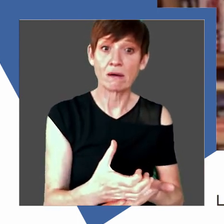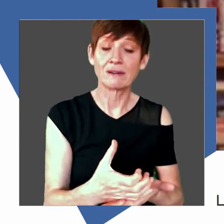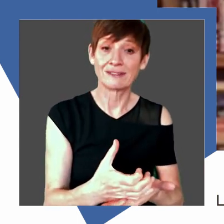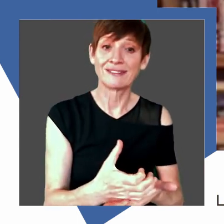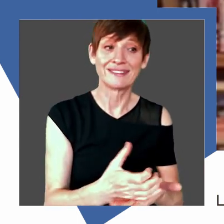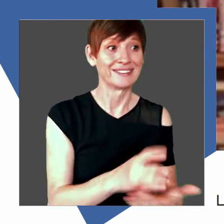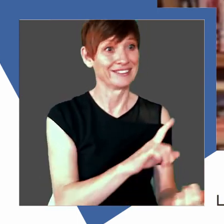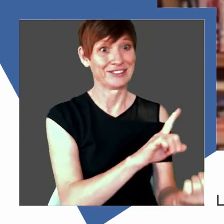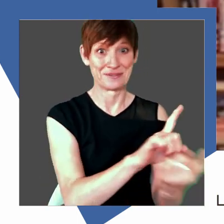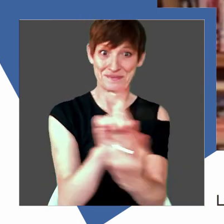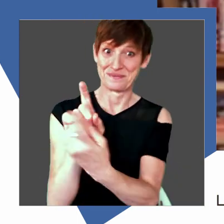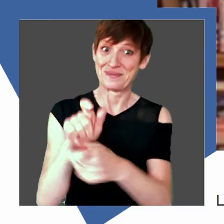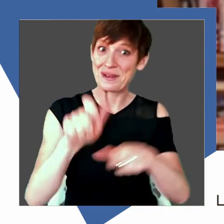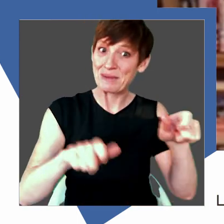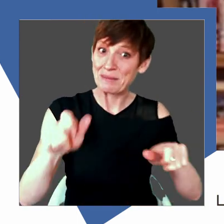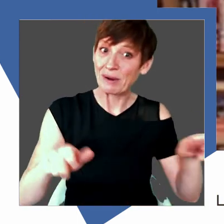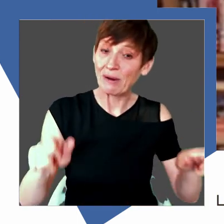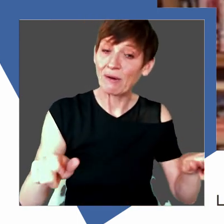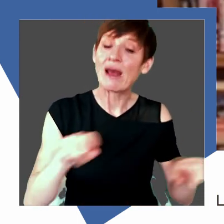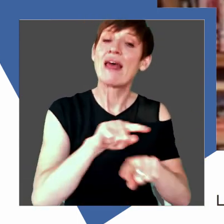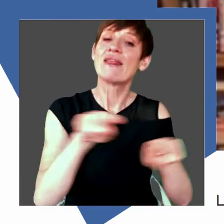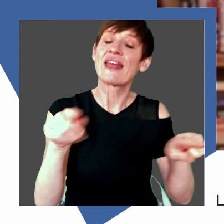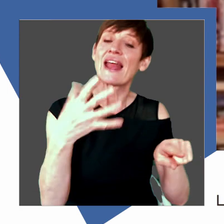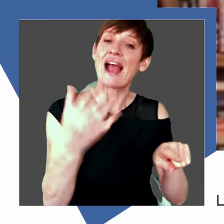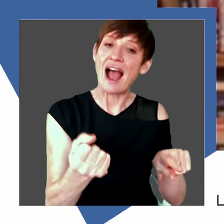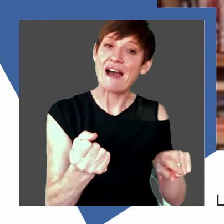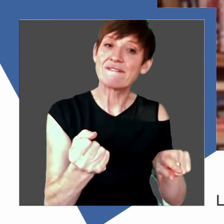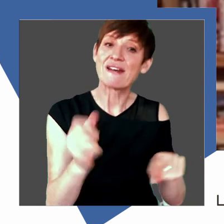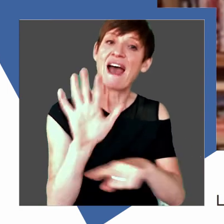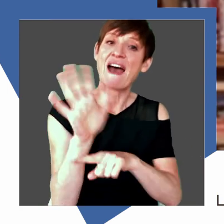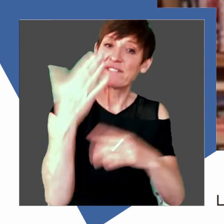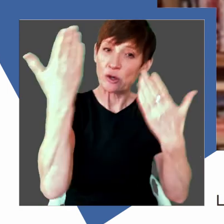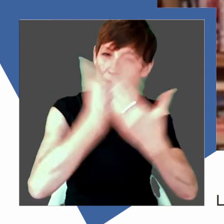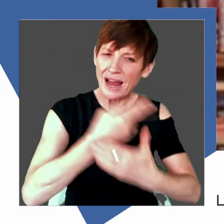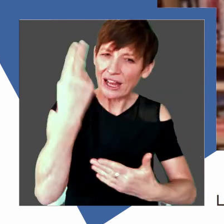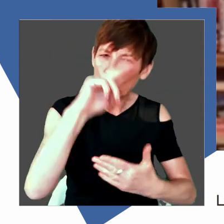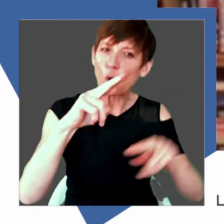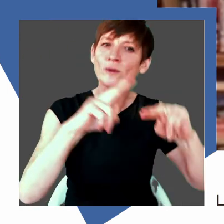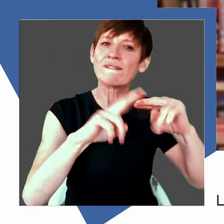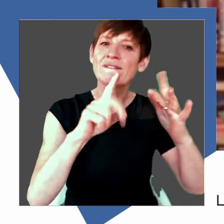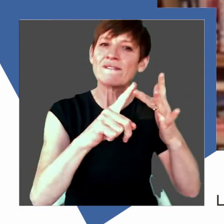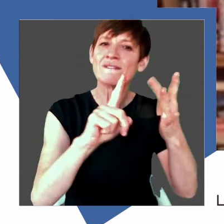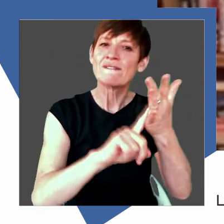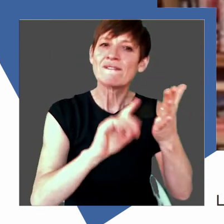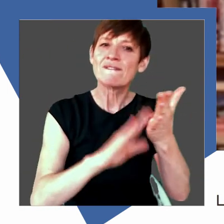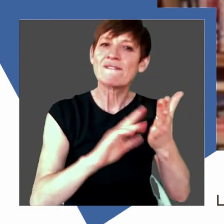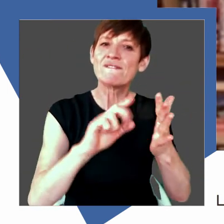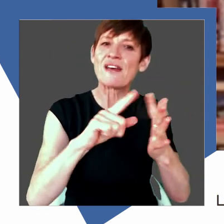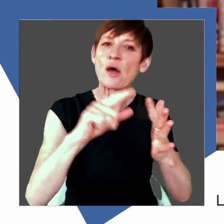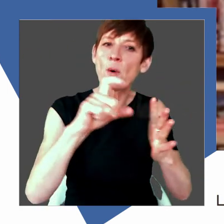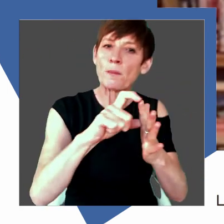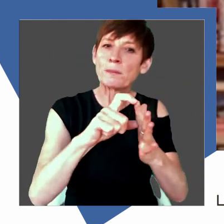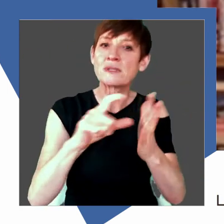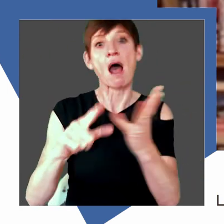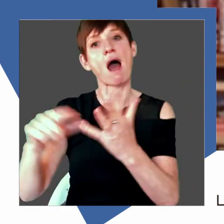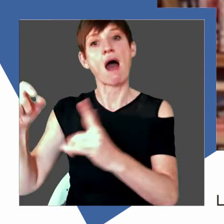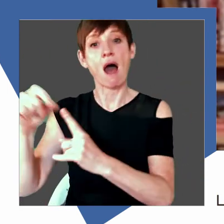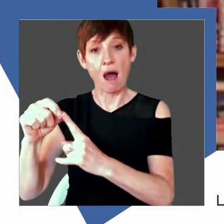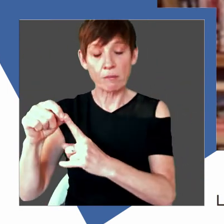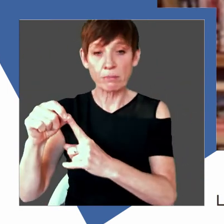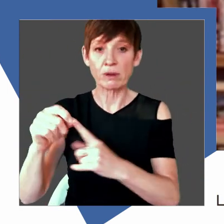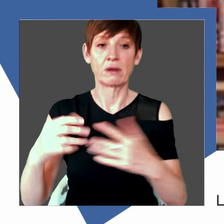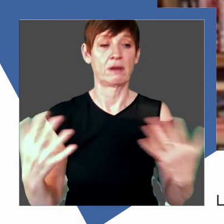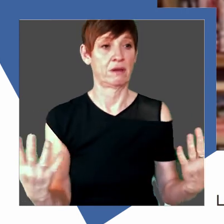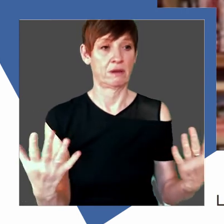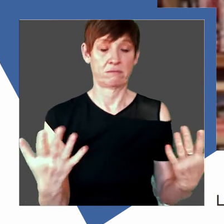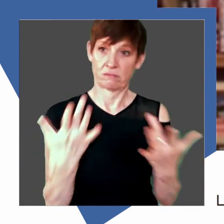But they have a film night called Filmed Up, which you can submit work to. And it's like screenings of short films, and there's Q&As